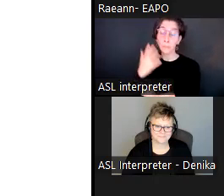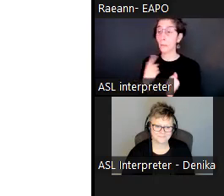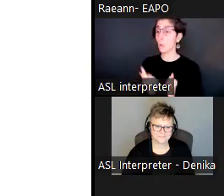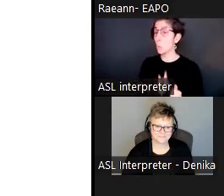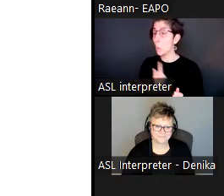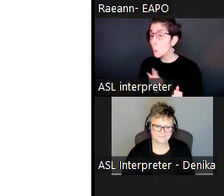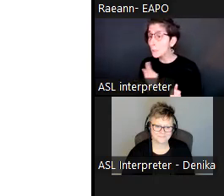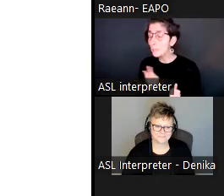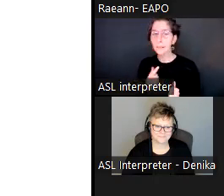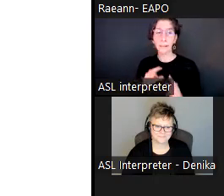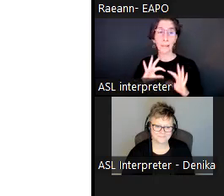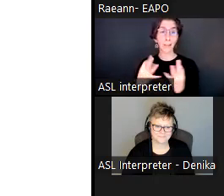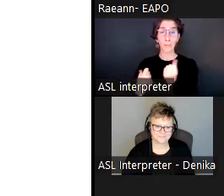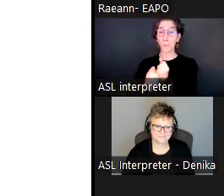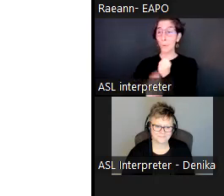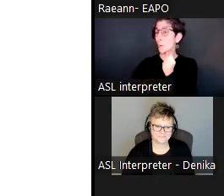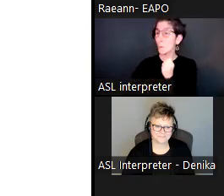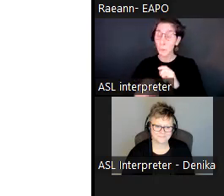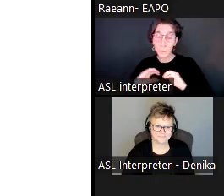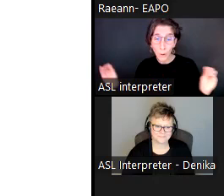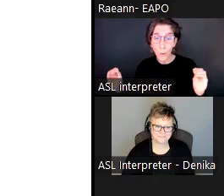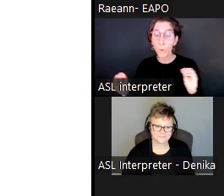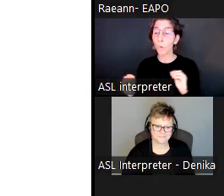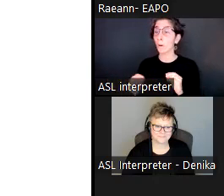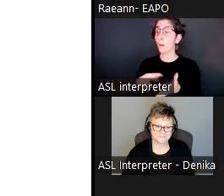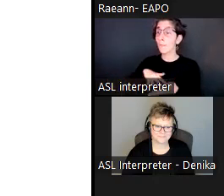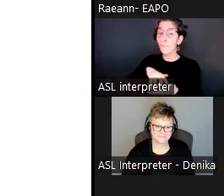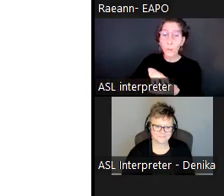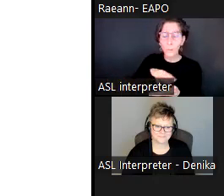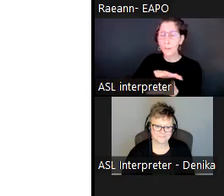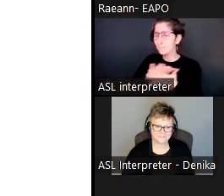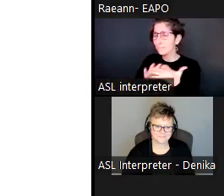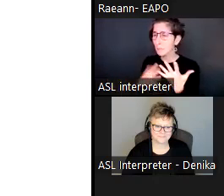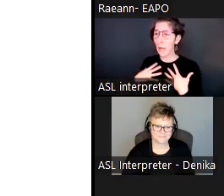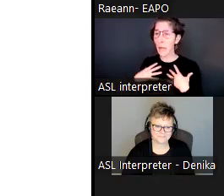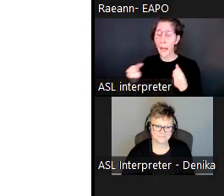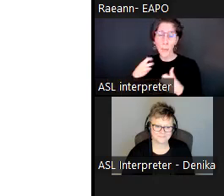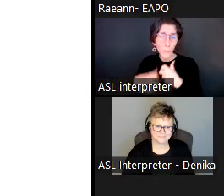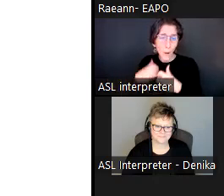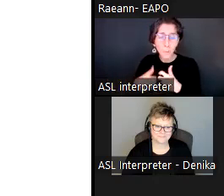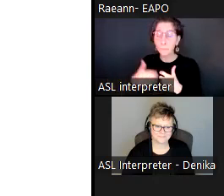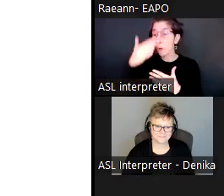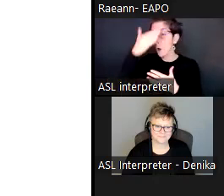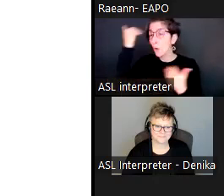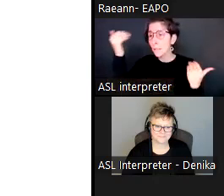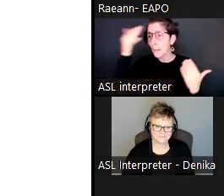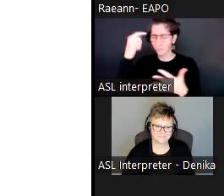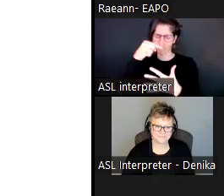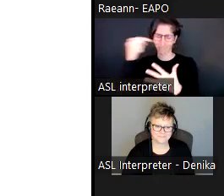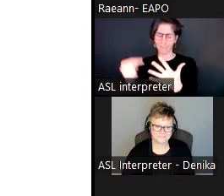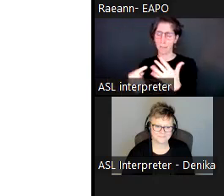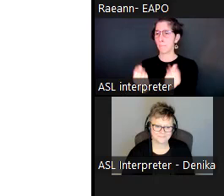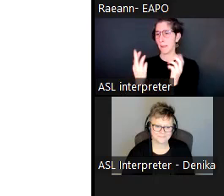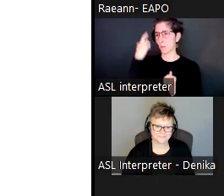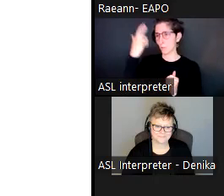family support, age vulnerability, health-related reasons such as Alzheimer's, and more. Seniors